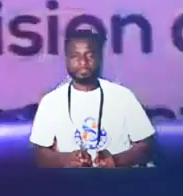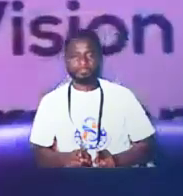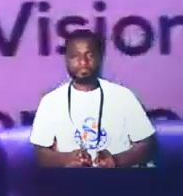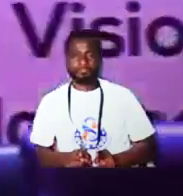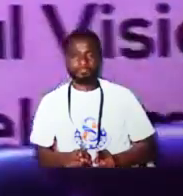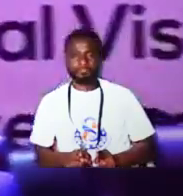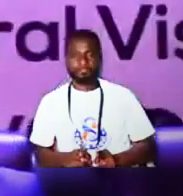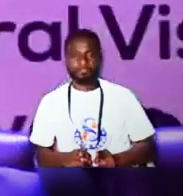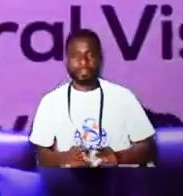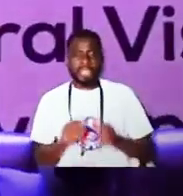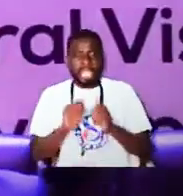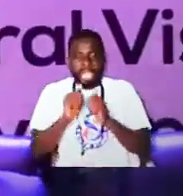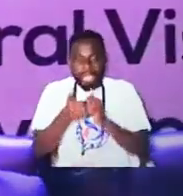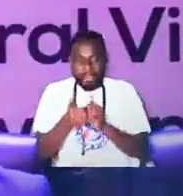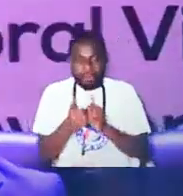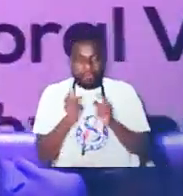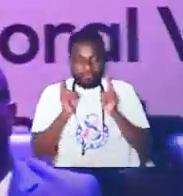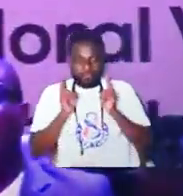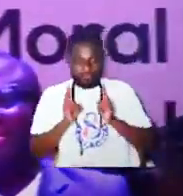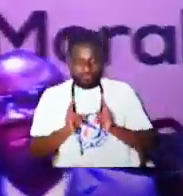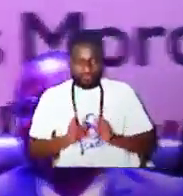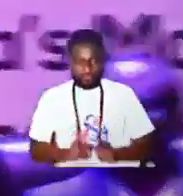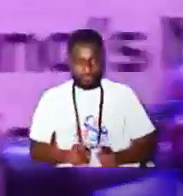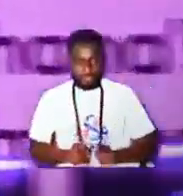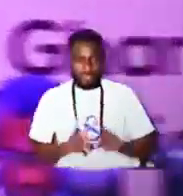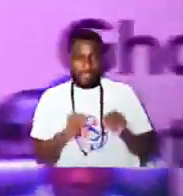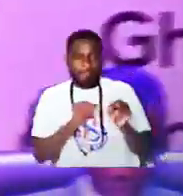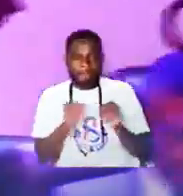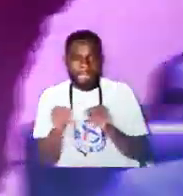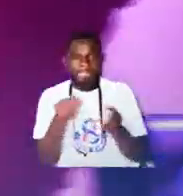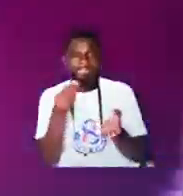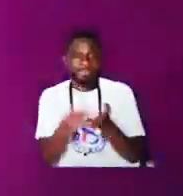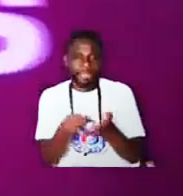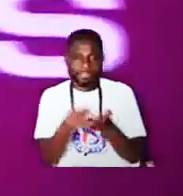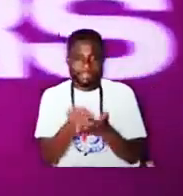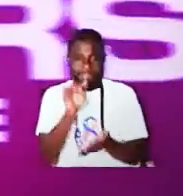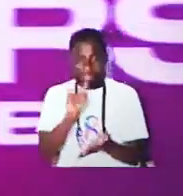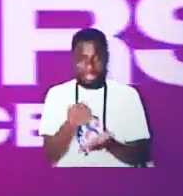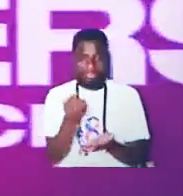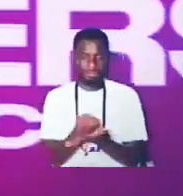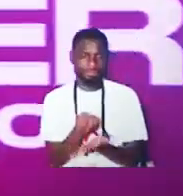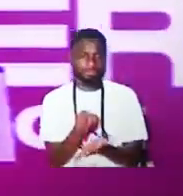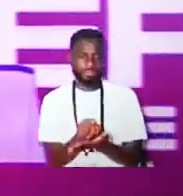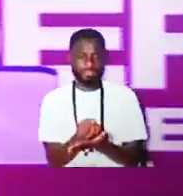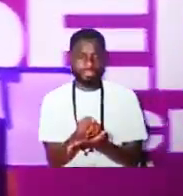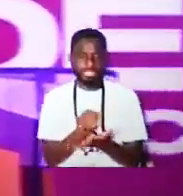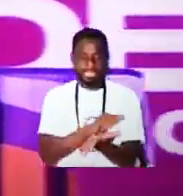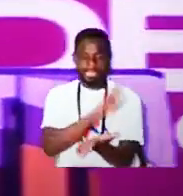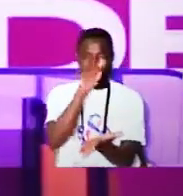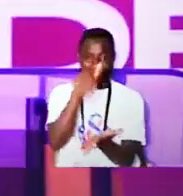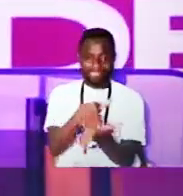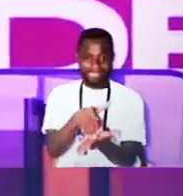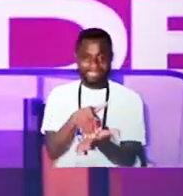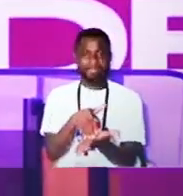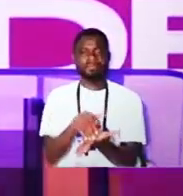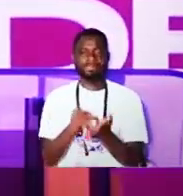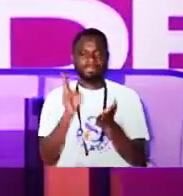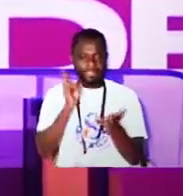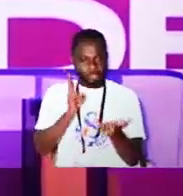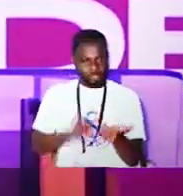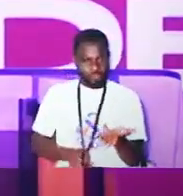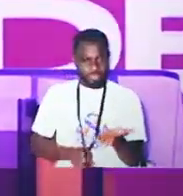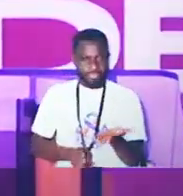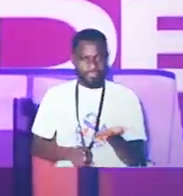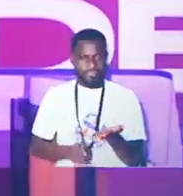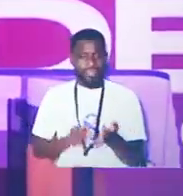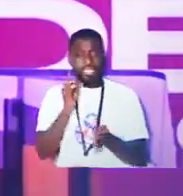It's how human beings manage money. So the center is the human being. So if you